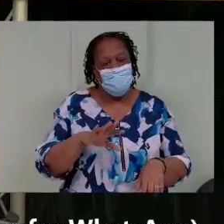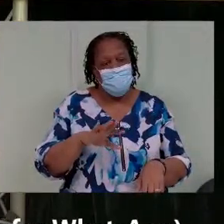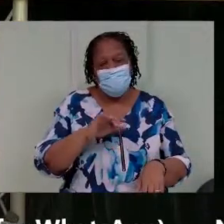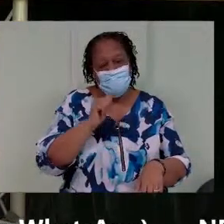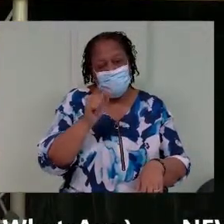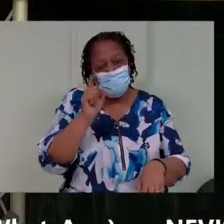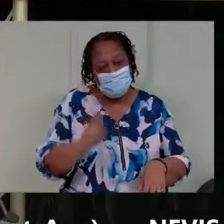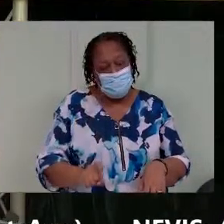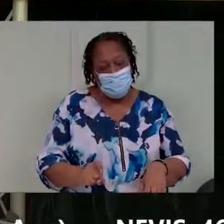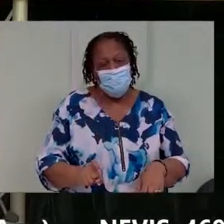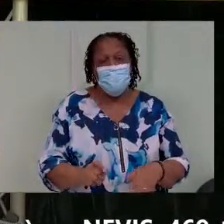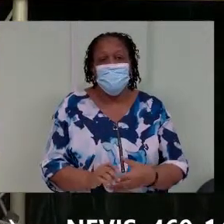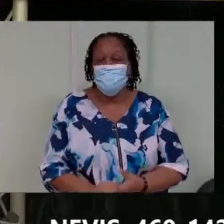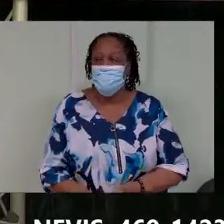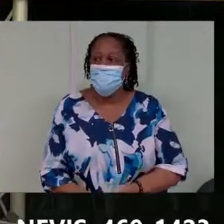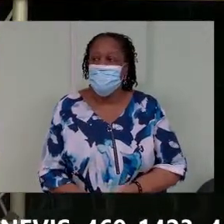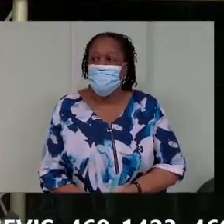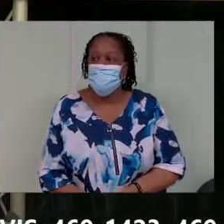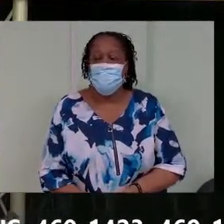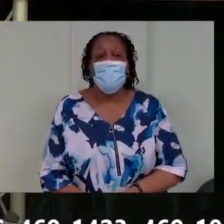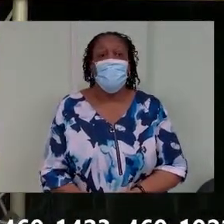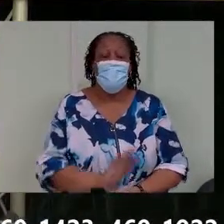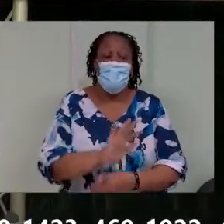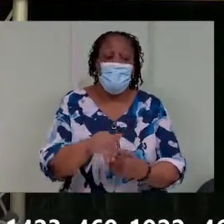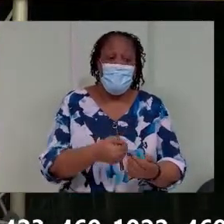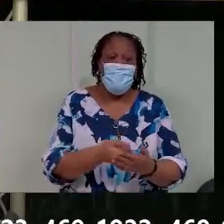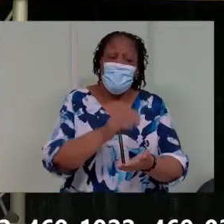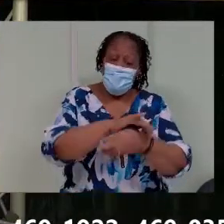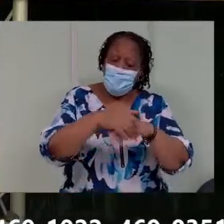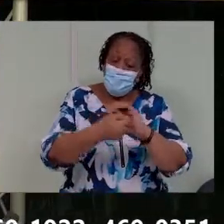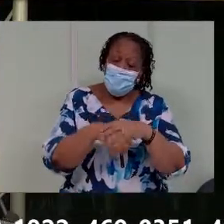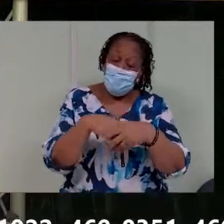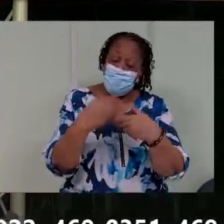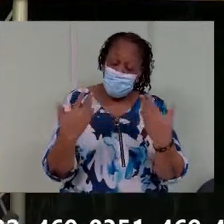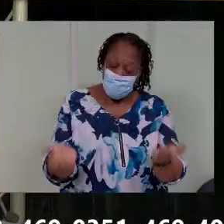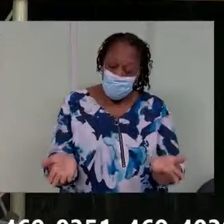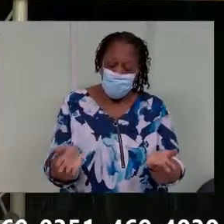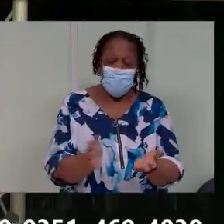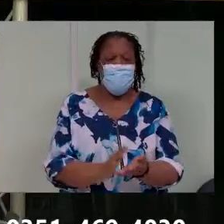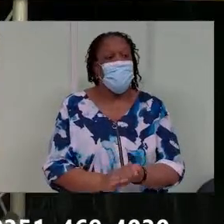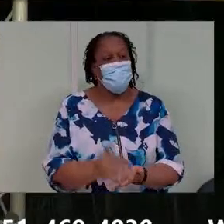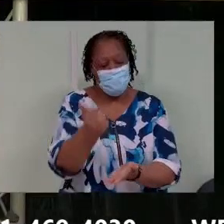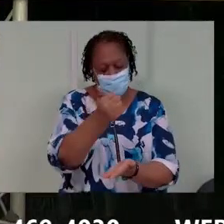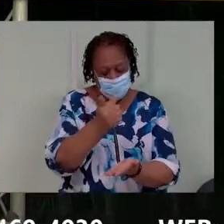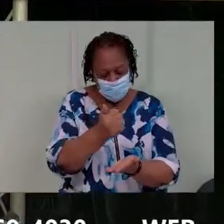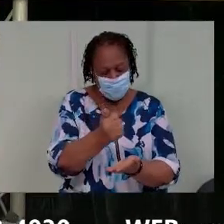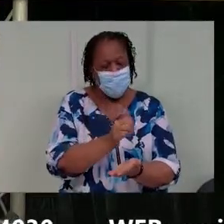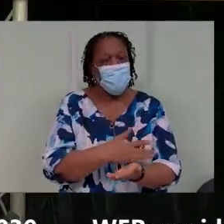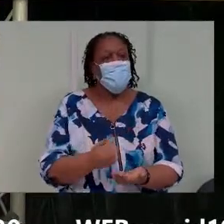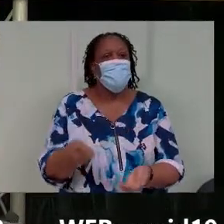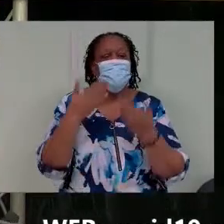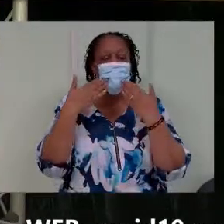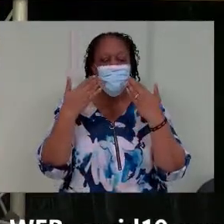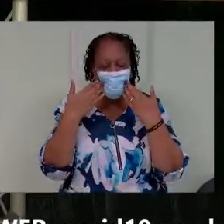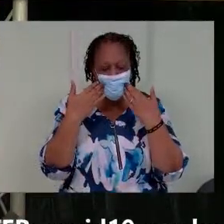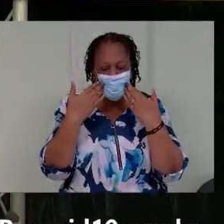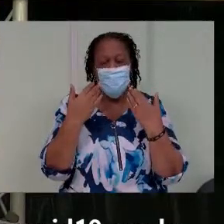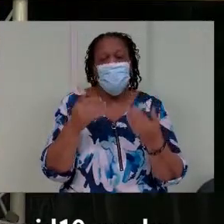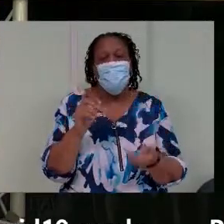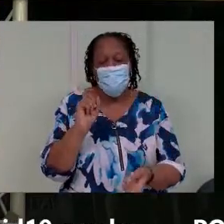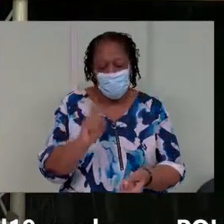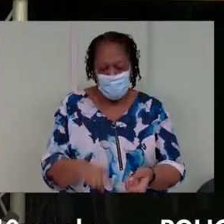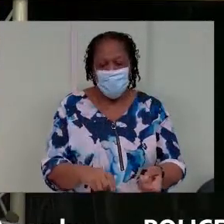protocol, as well as health and safety protocols. In the interest of time, I will not go through in full details with all